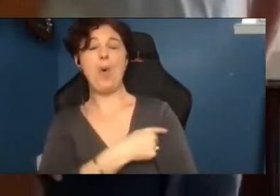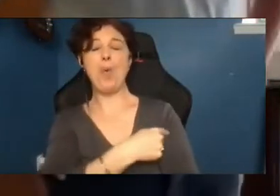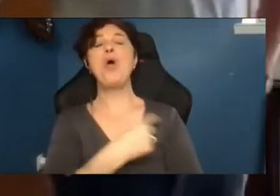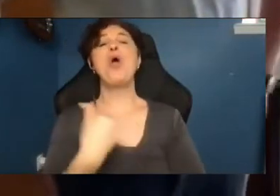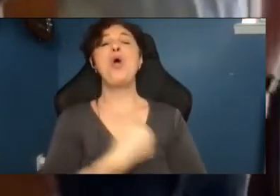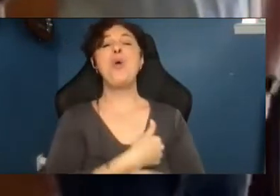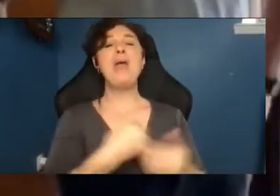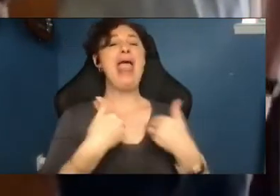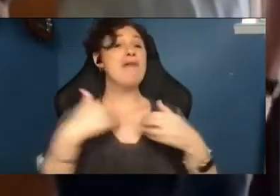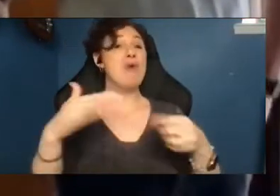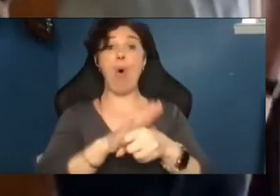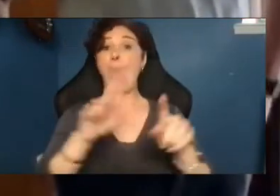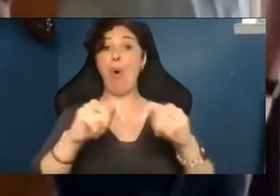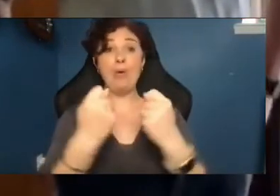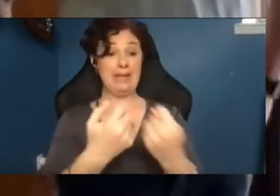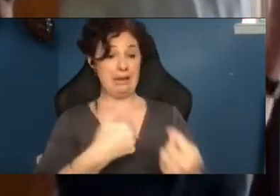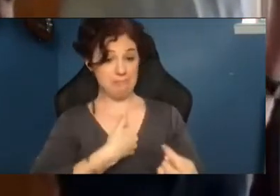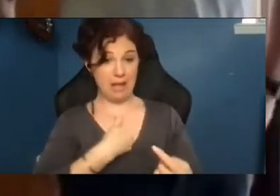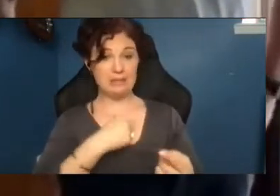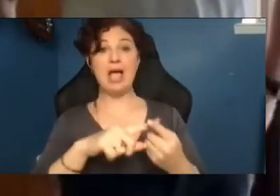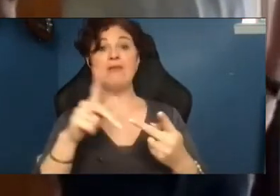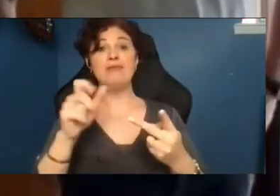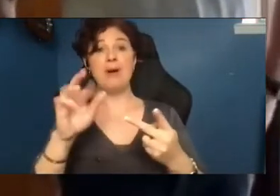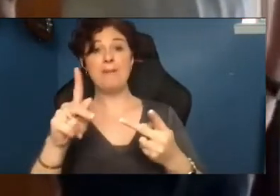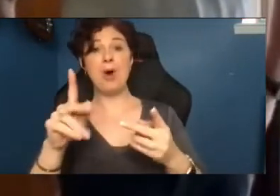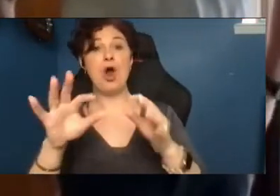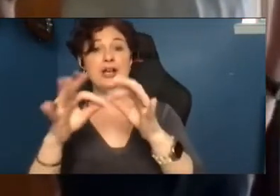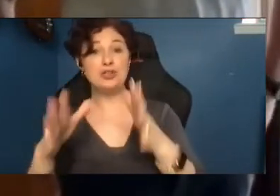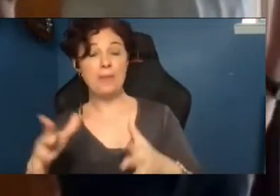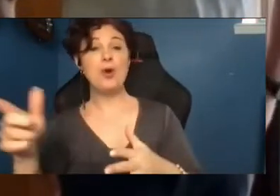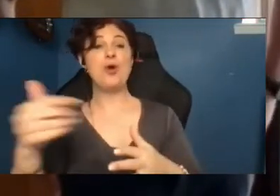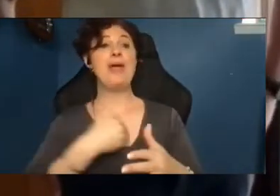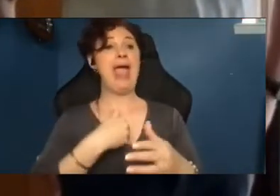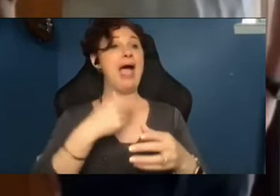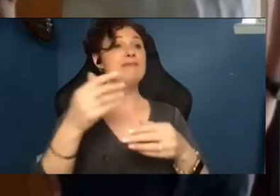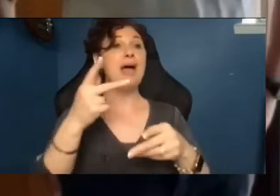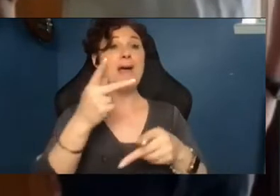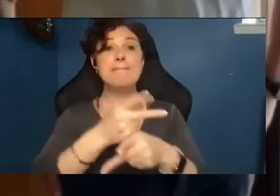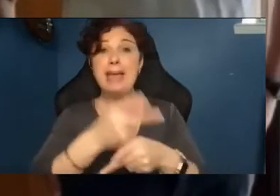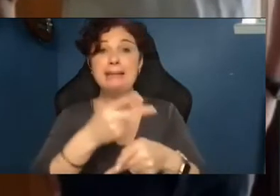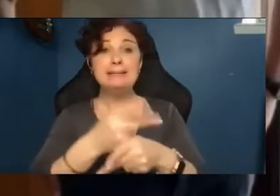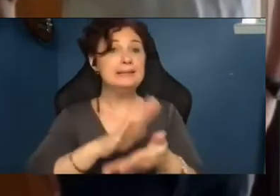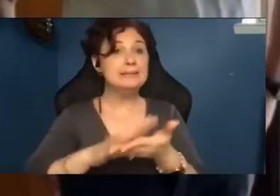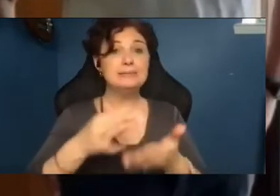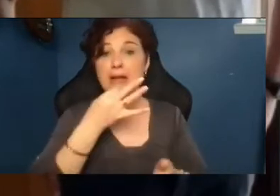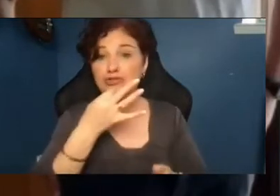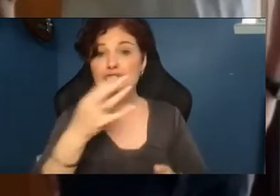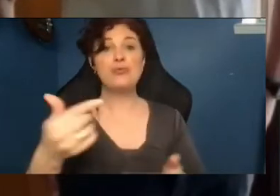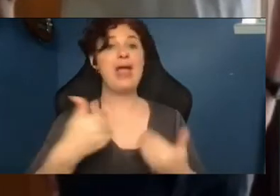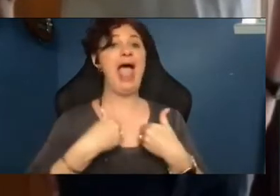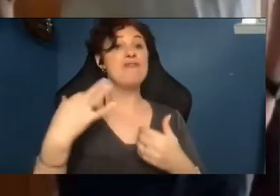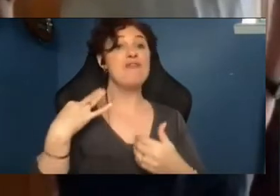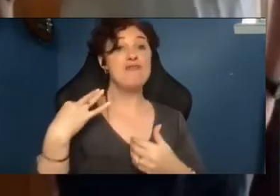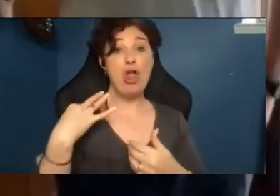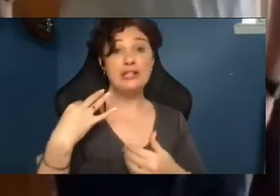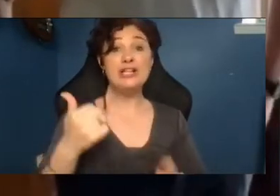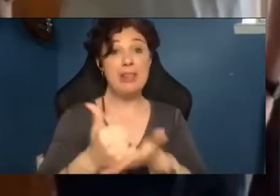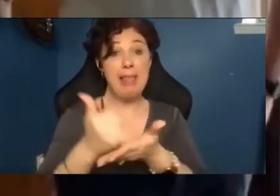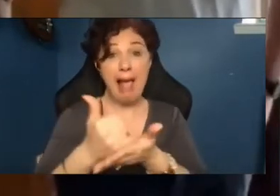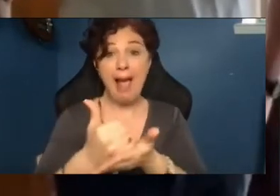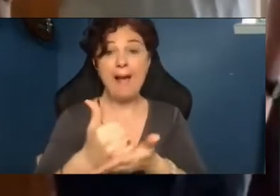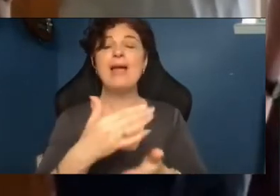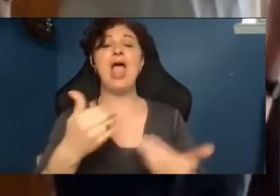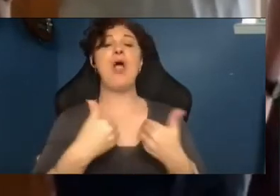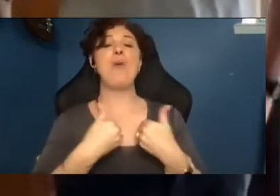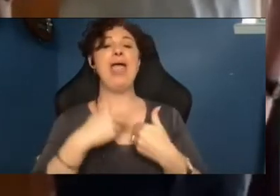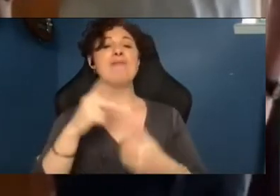And we have a whole team of people, myself, the park interpreter, we have maintenance specialists, we also have volunteers that assist with it, and we